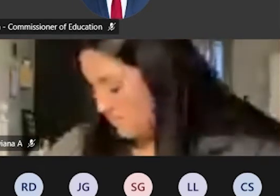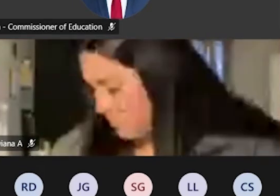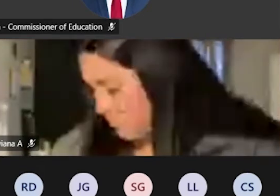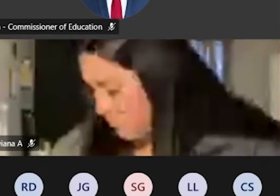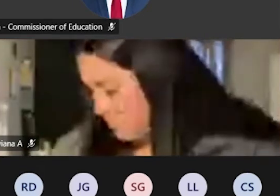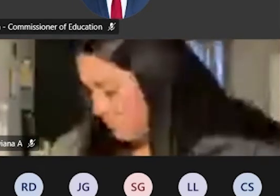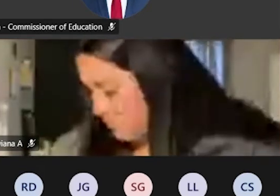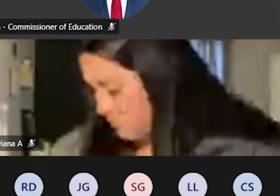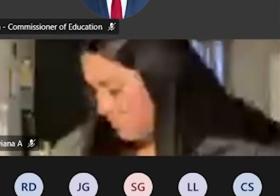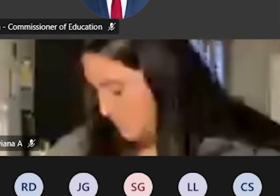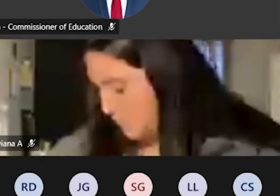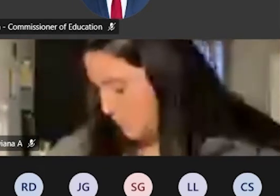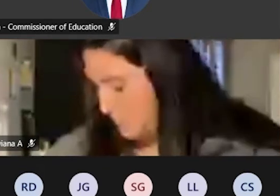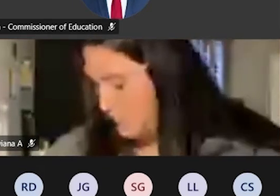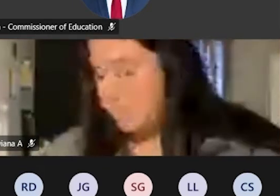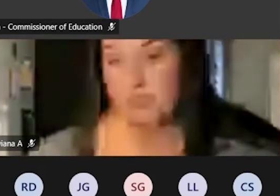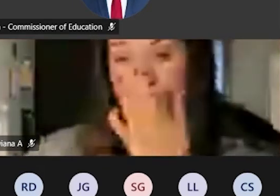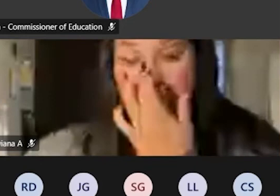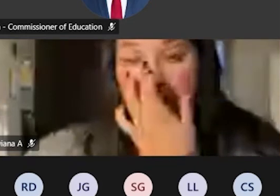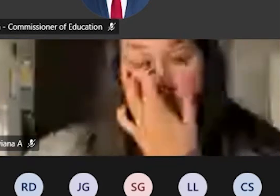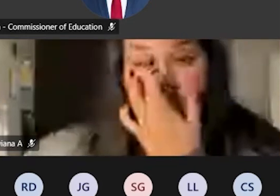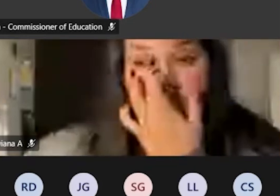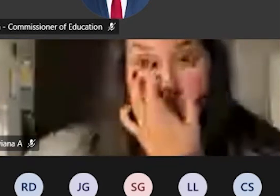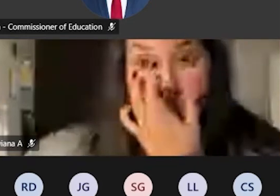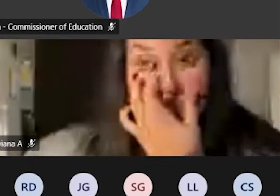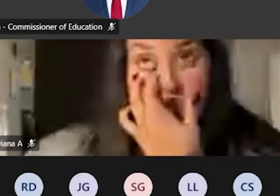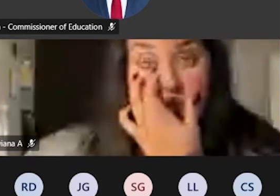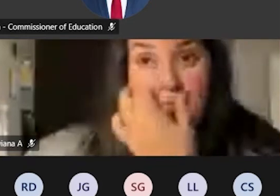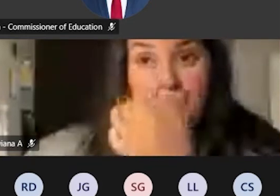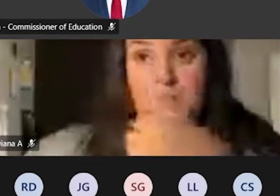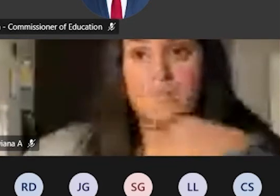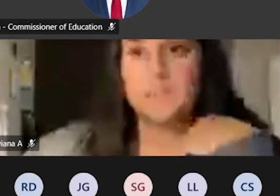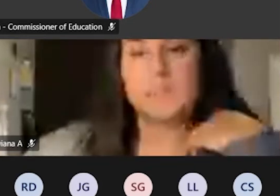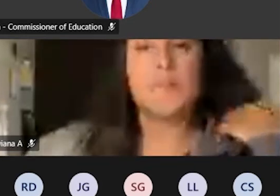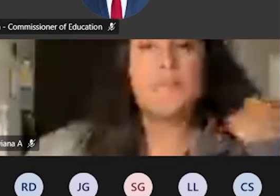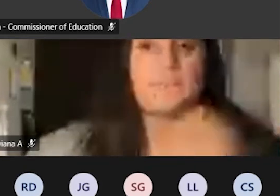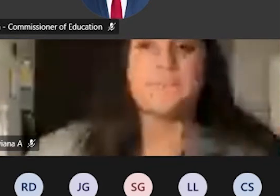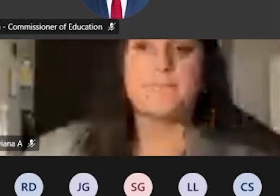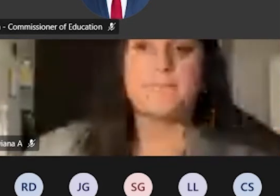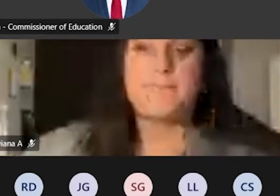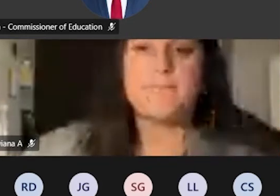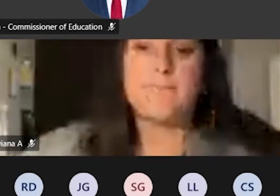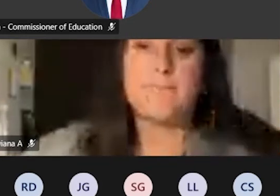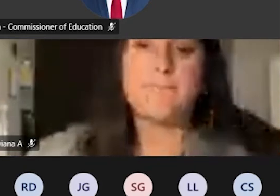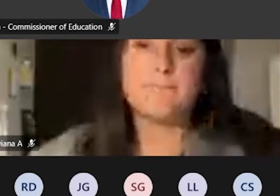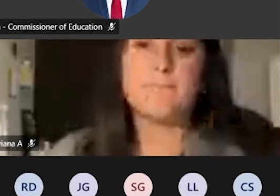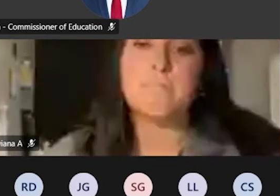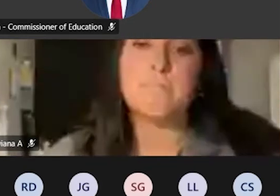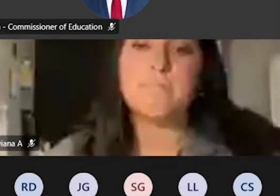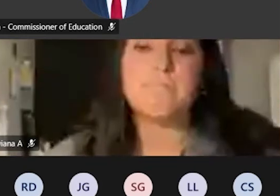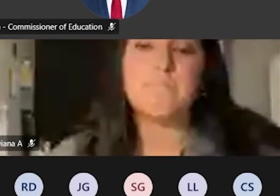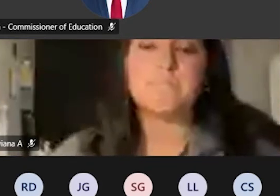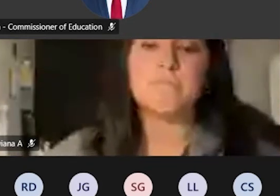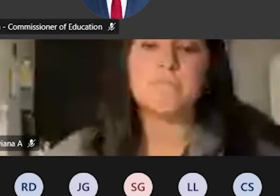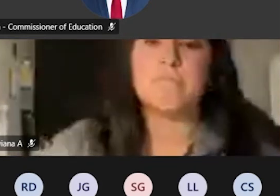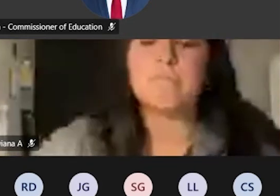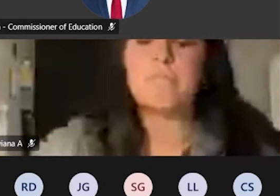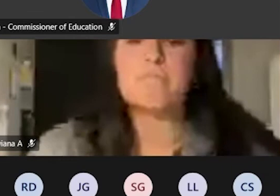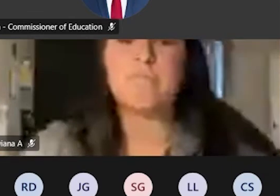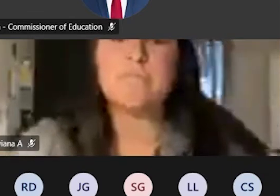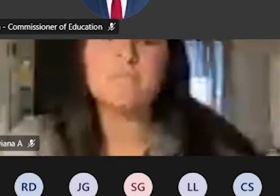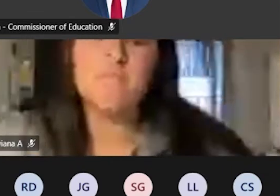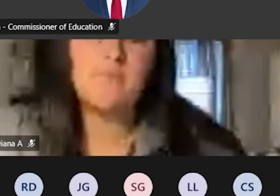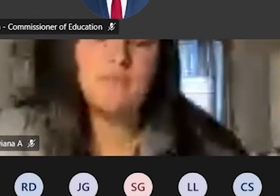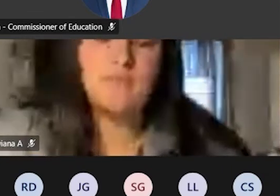I don't think anyone could have imagined that you would be impacted by COVID for almost a year. You know, we started this in March, so we're looking at